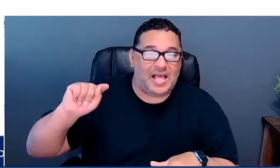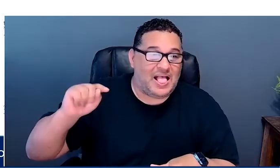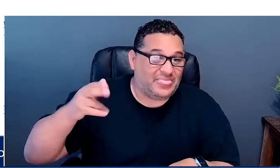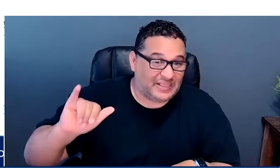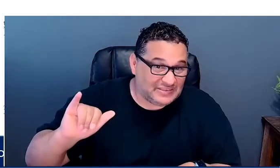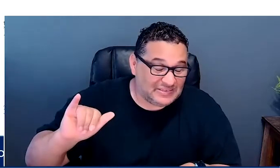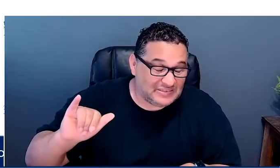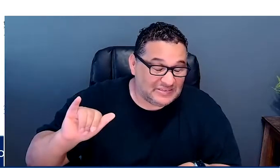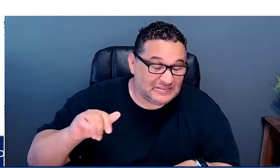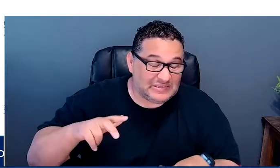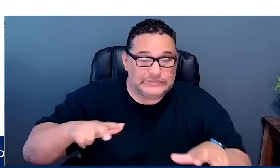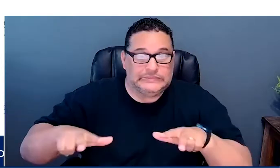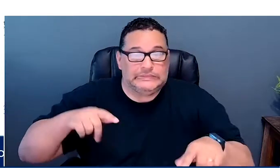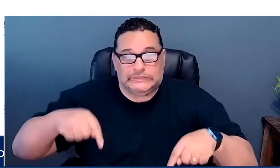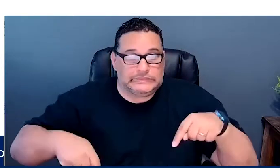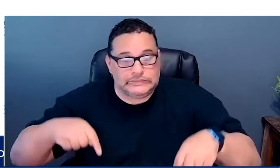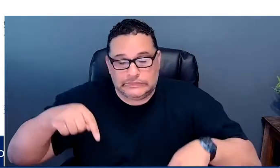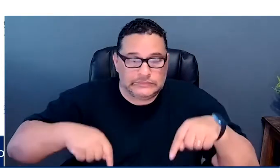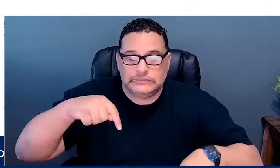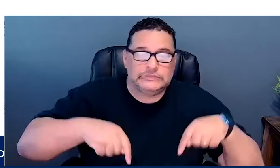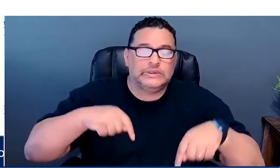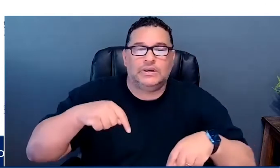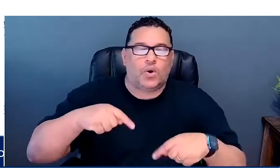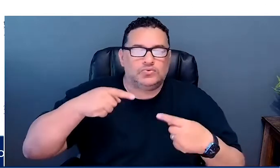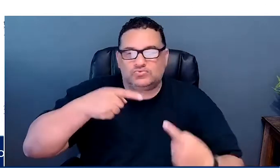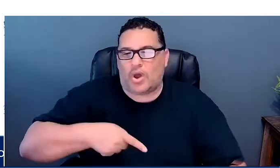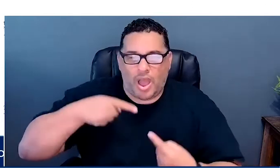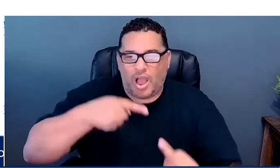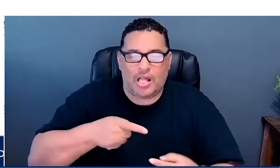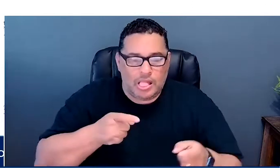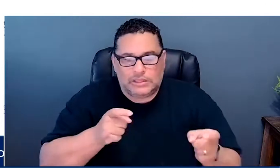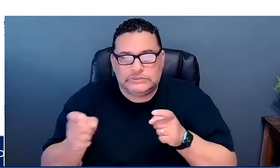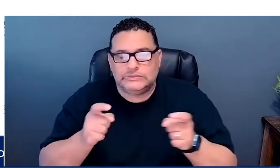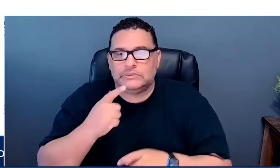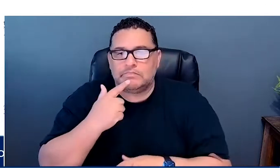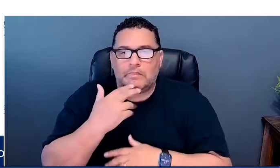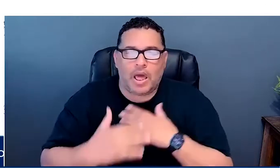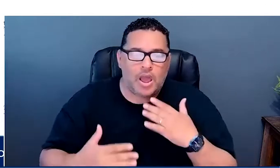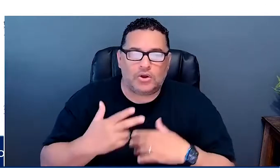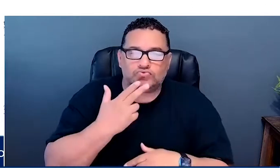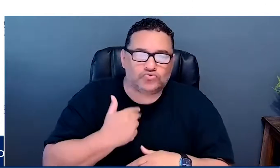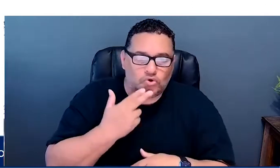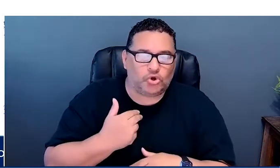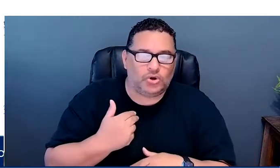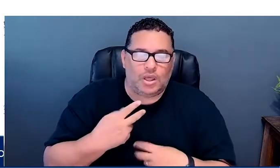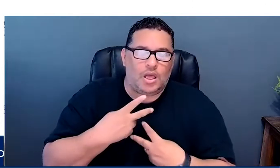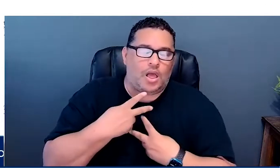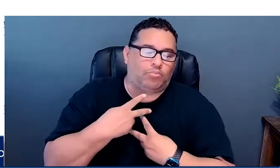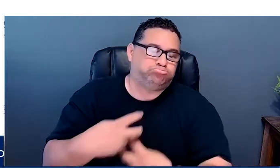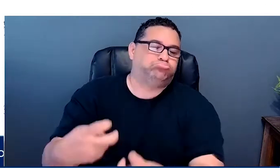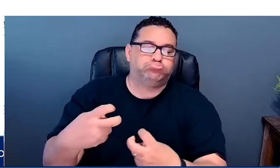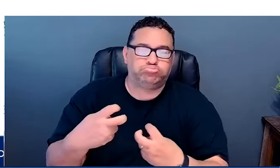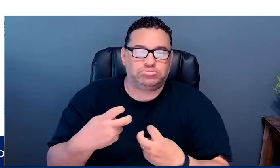are struggling to manage their blood sugar, and that's sapping a lot of their time. So